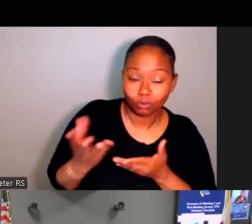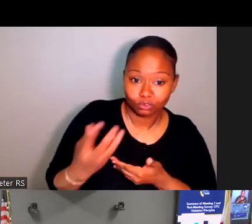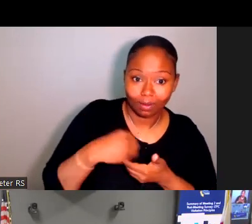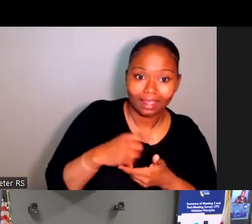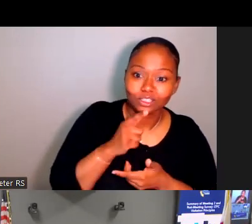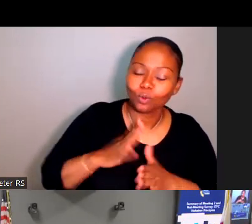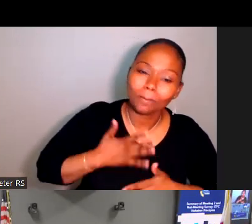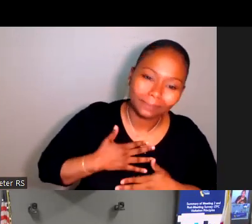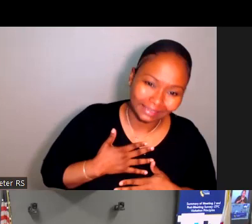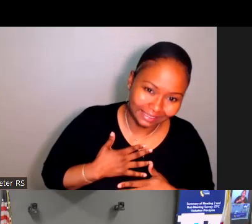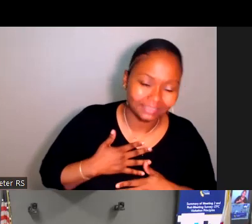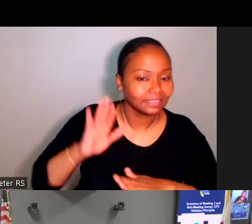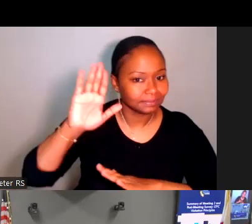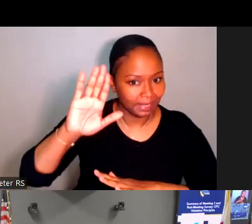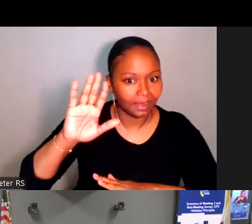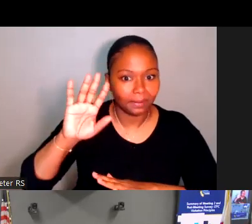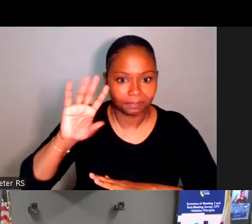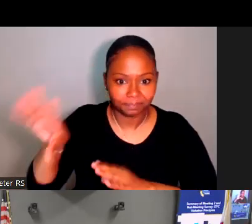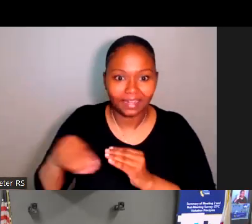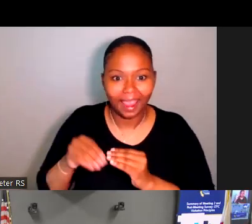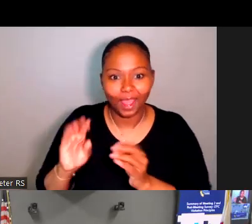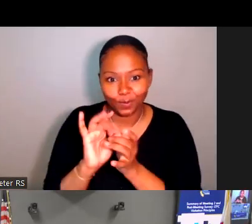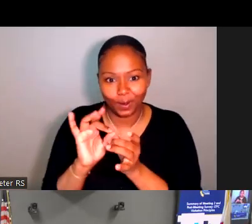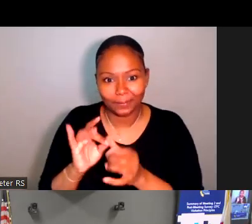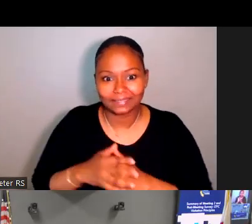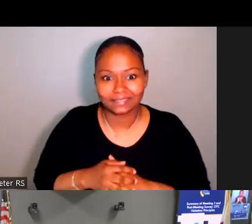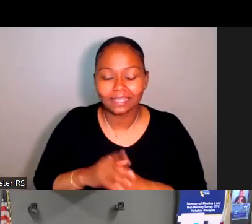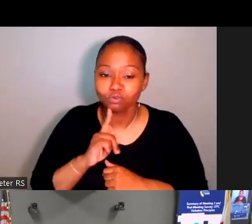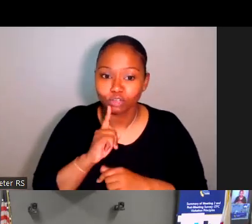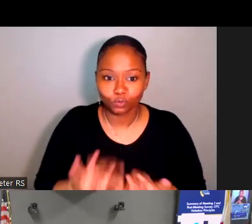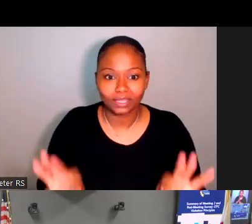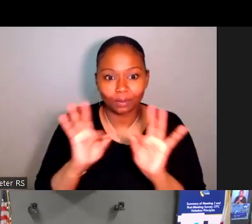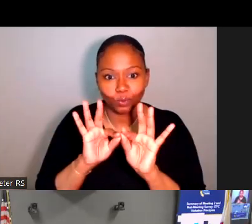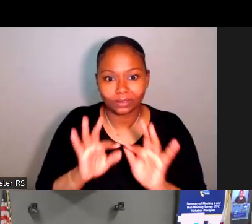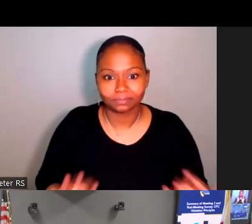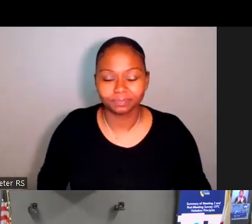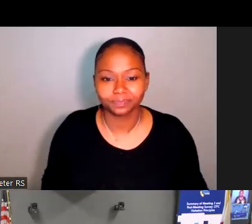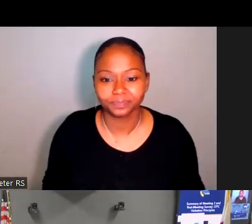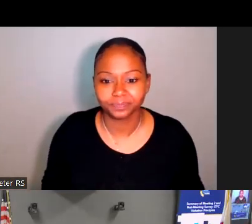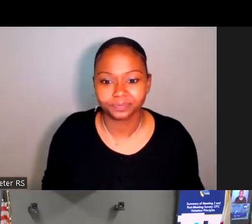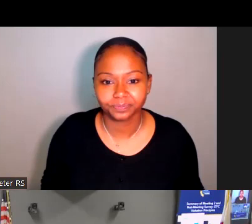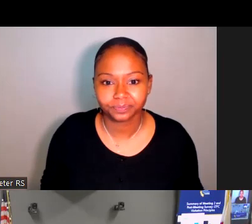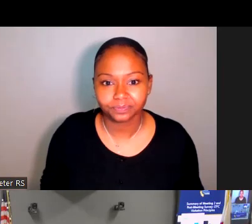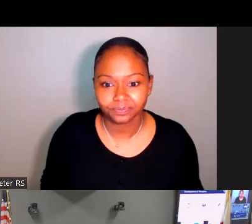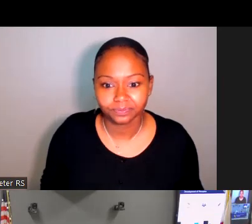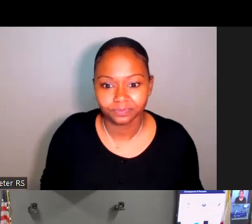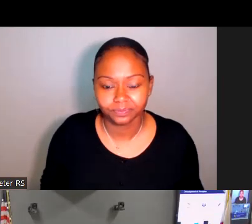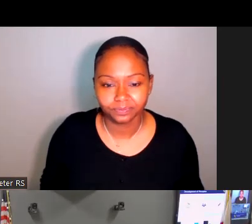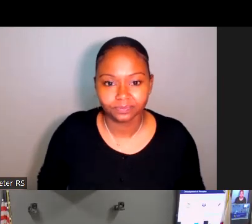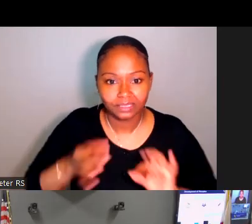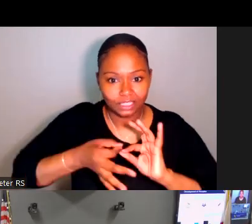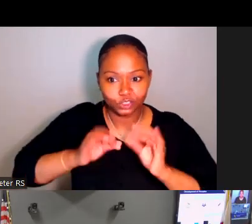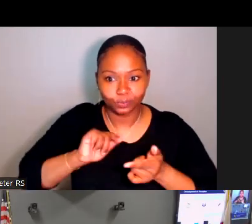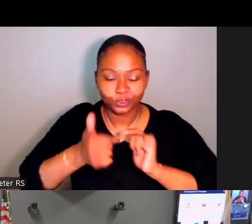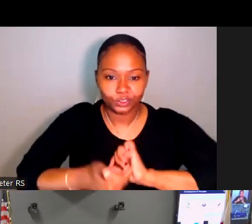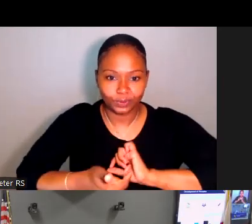up. It's really important. So going into the principles themselves, what I want to start off with is